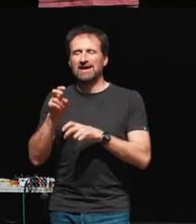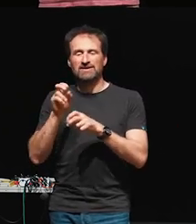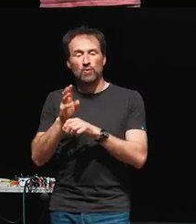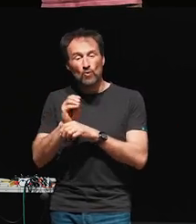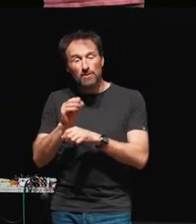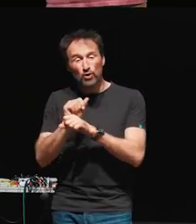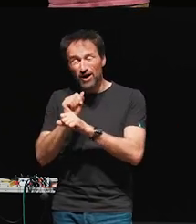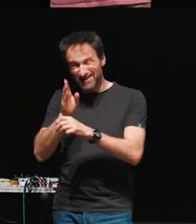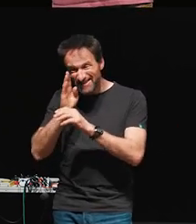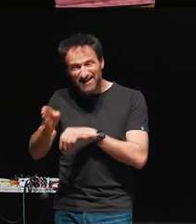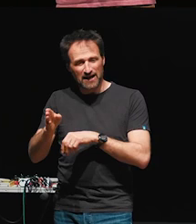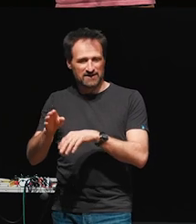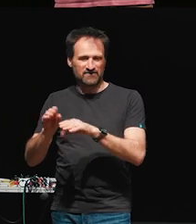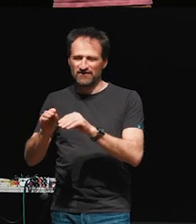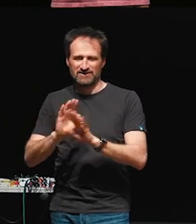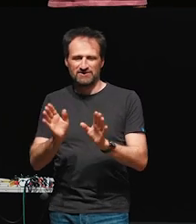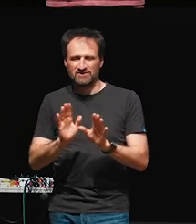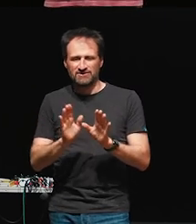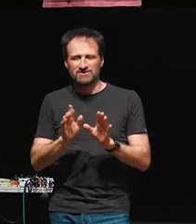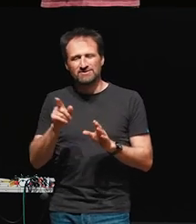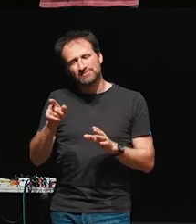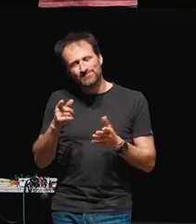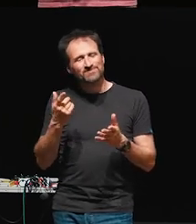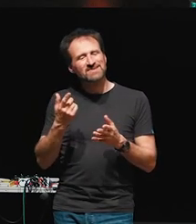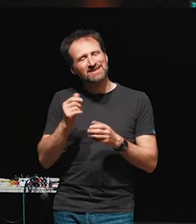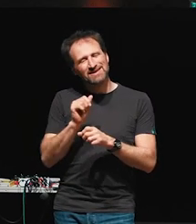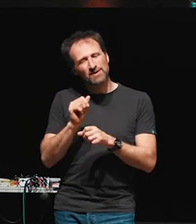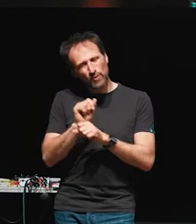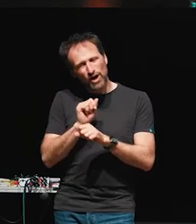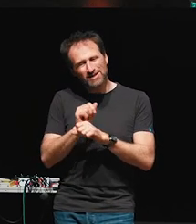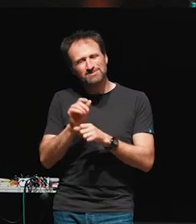thing to work with, and they can make your code base really difficult to maintain over time.